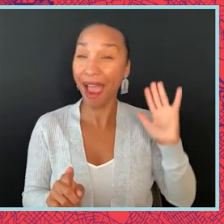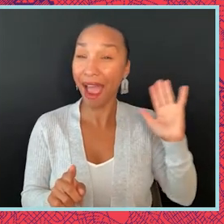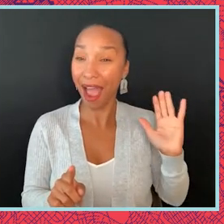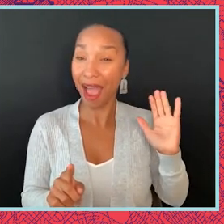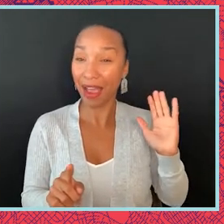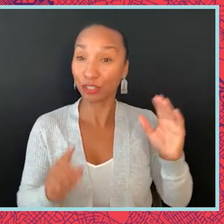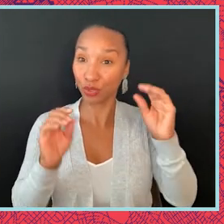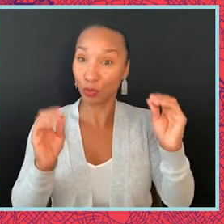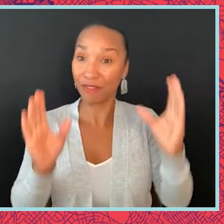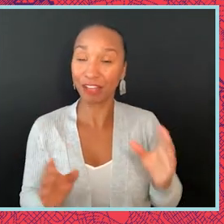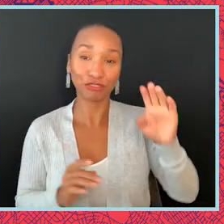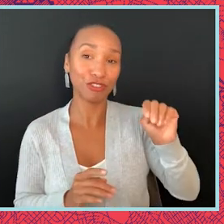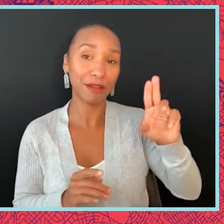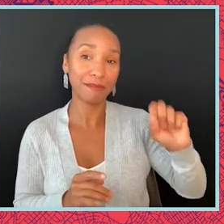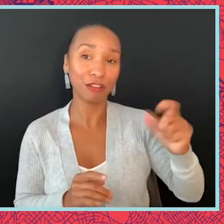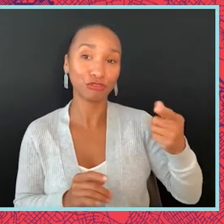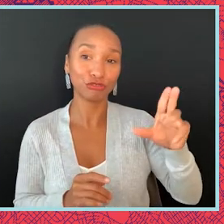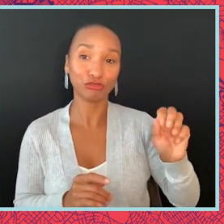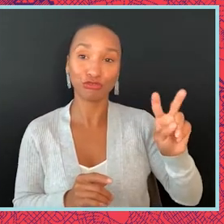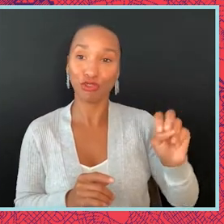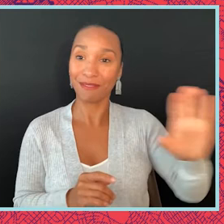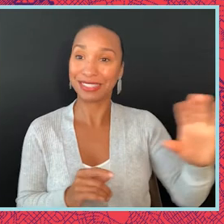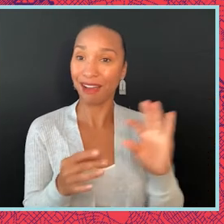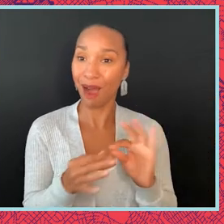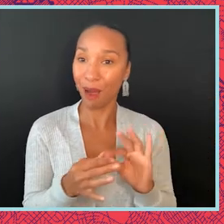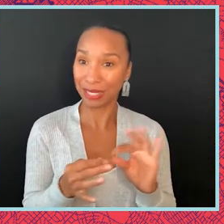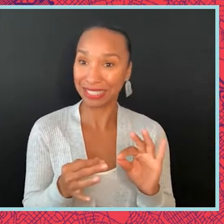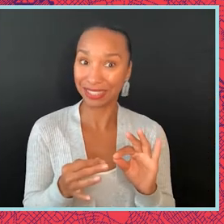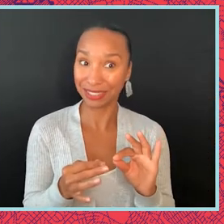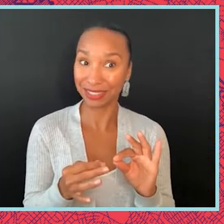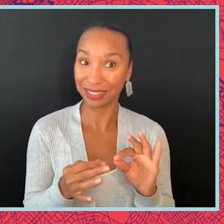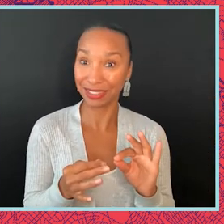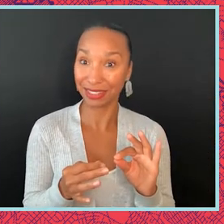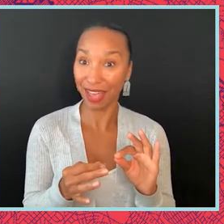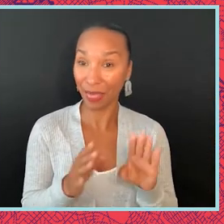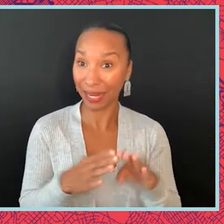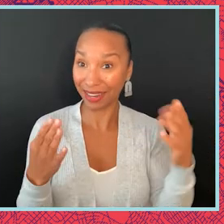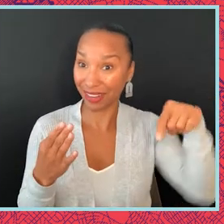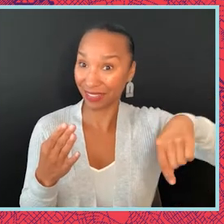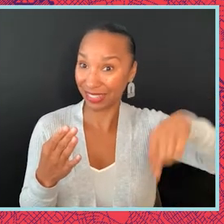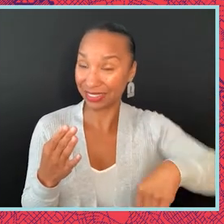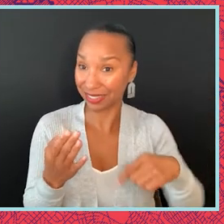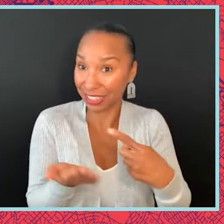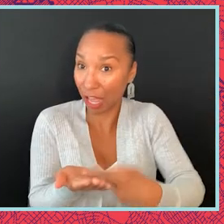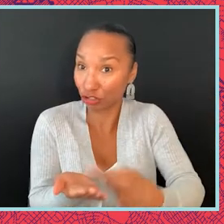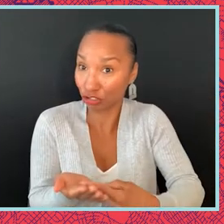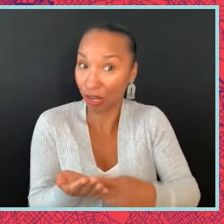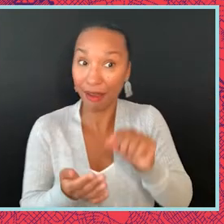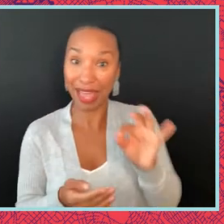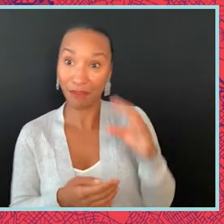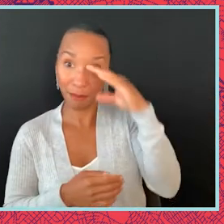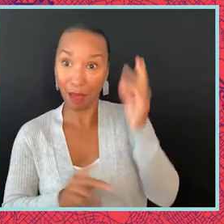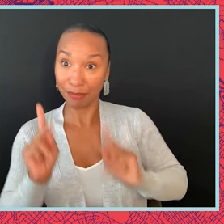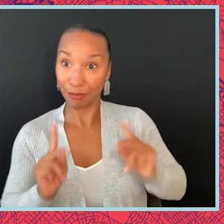to Professor Musgrove's comments at the very beginning of, you know, if black folk in this country are going